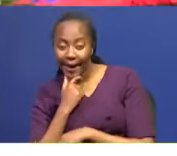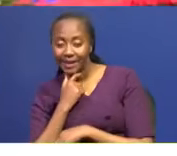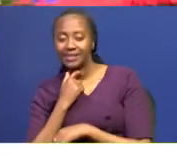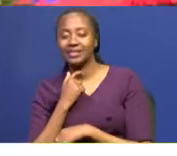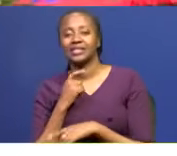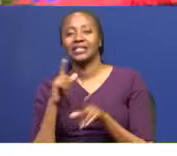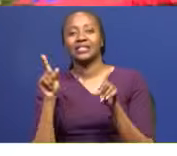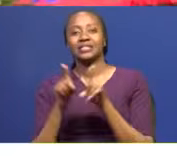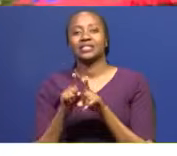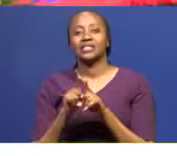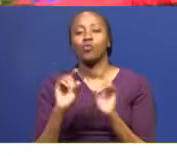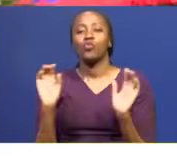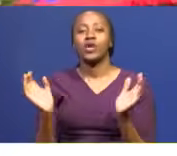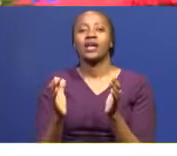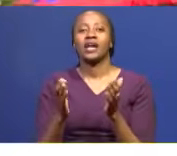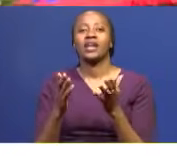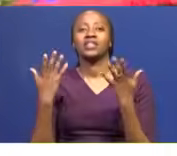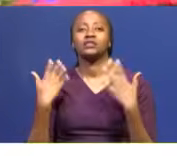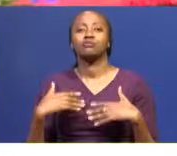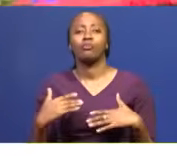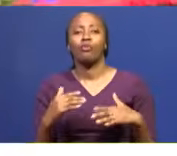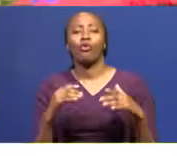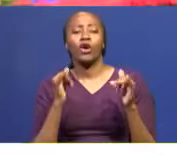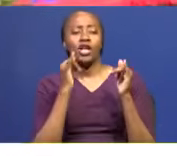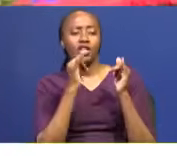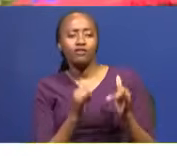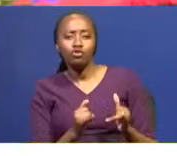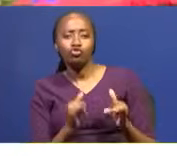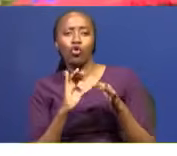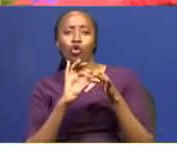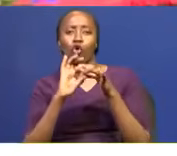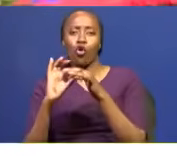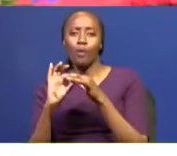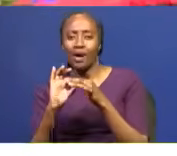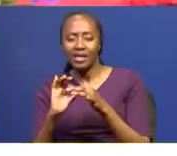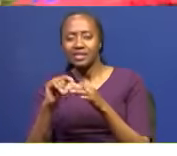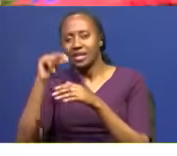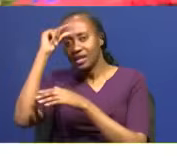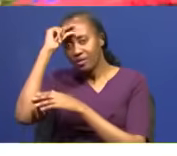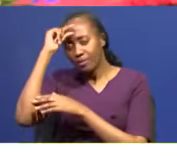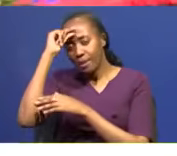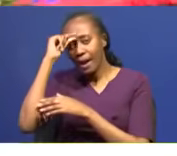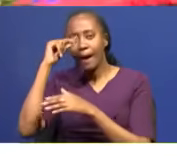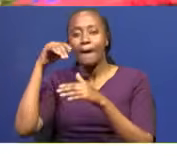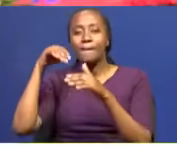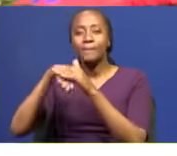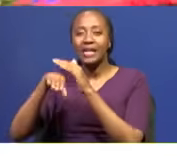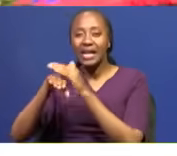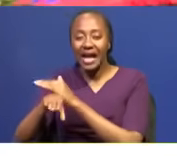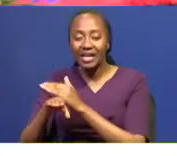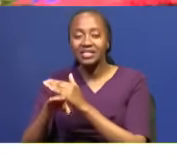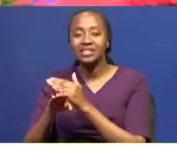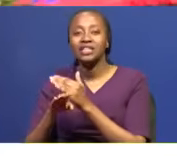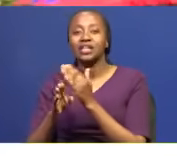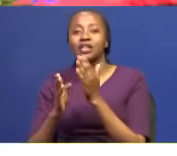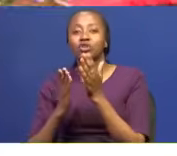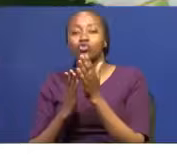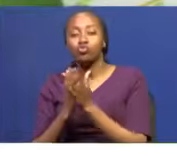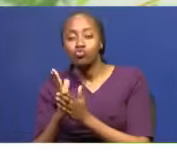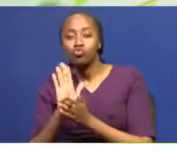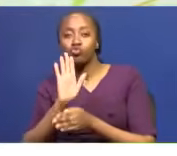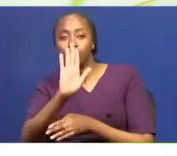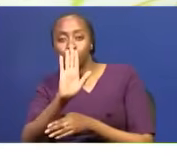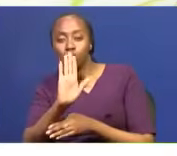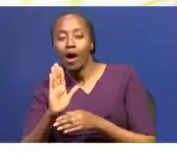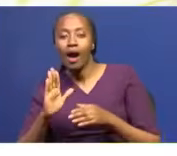encourage individuals, corporates, and even governments to plant trees according to specific events of